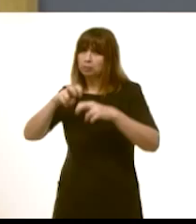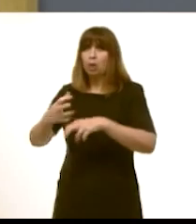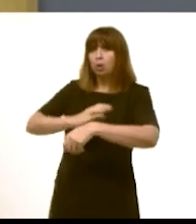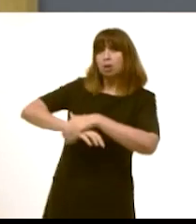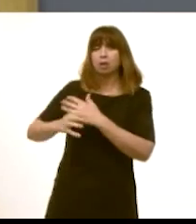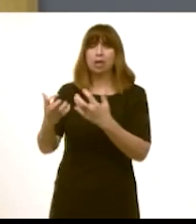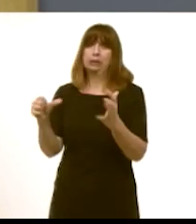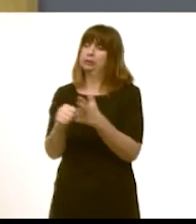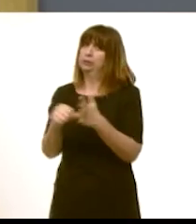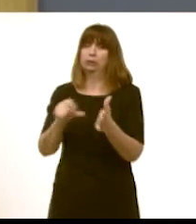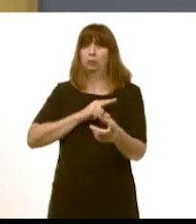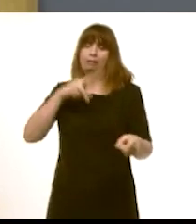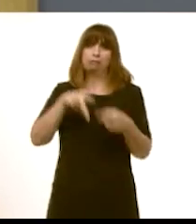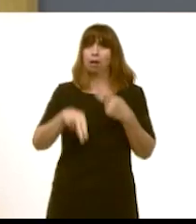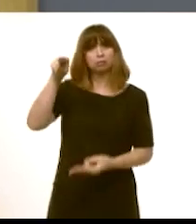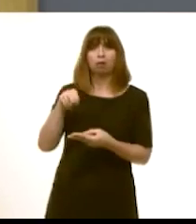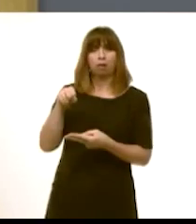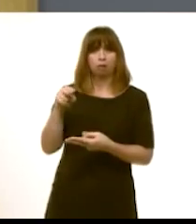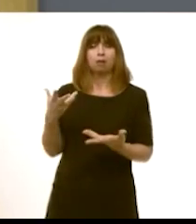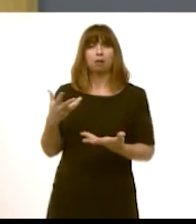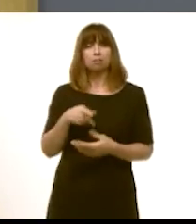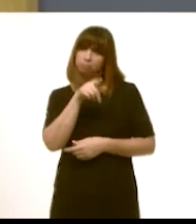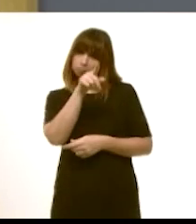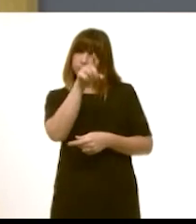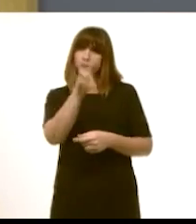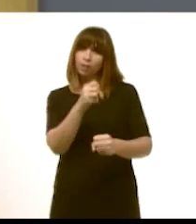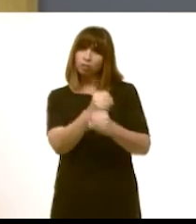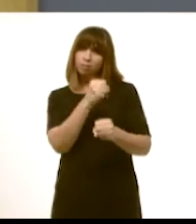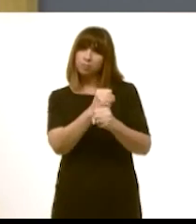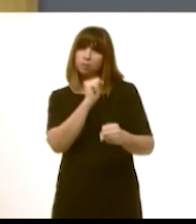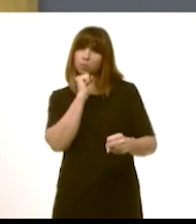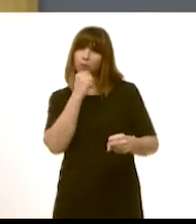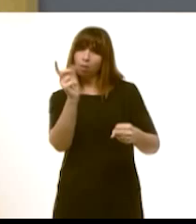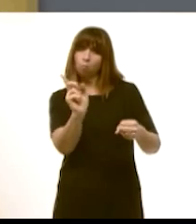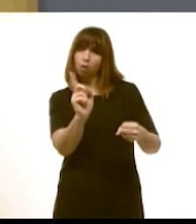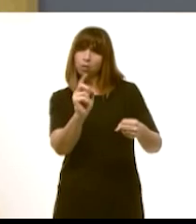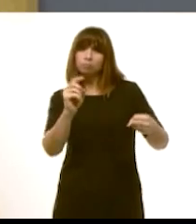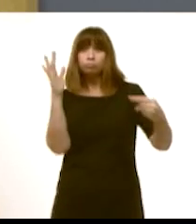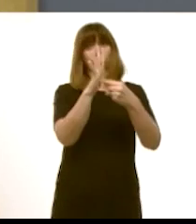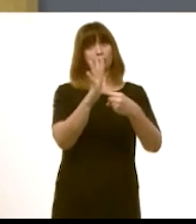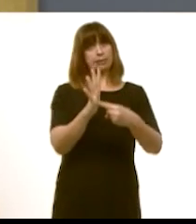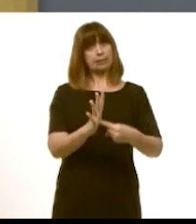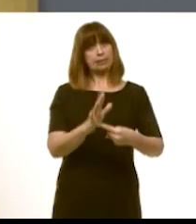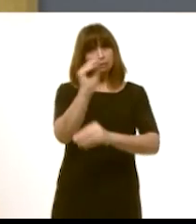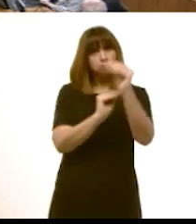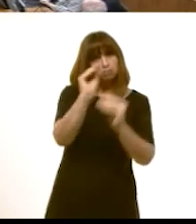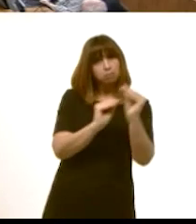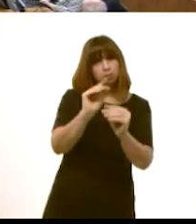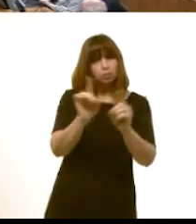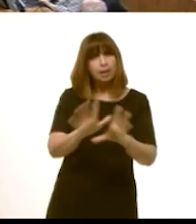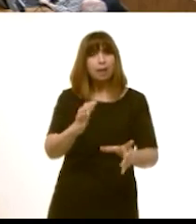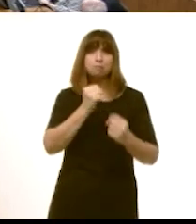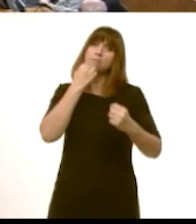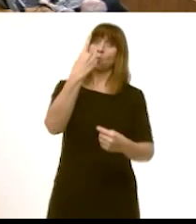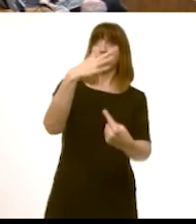investigating it. To what extent will the Welsh Government prioritise investment in services to protect and support those